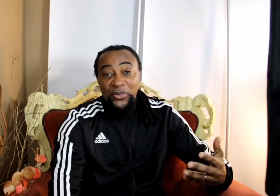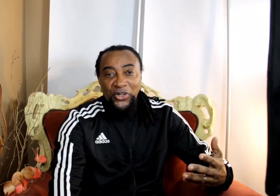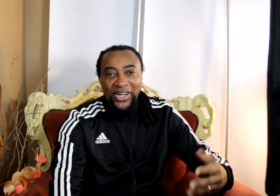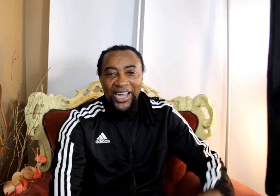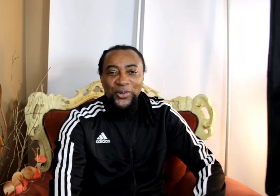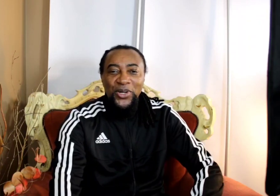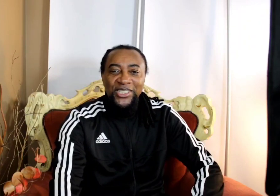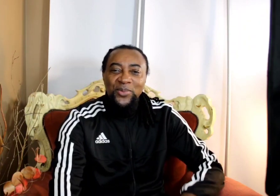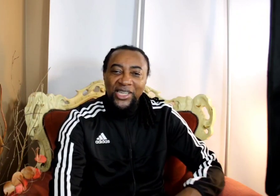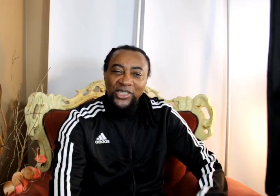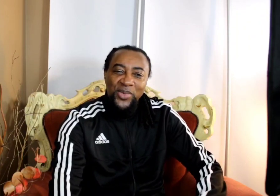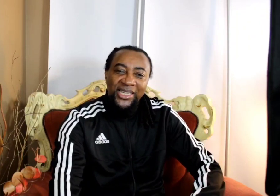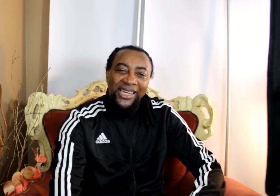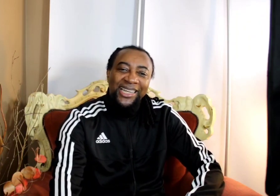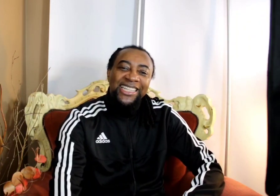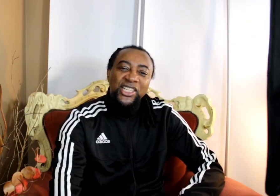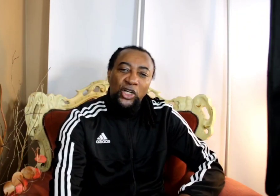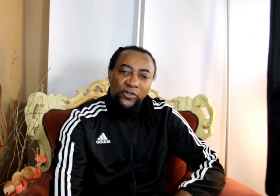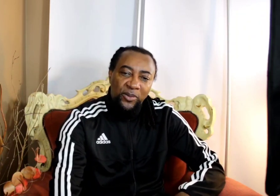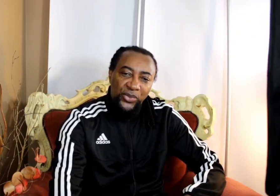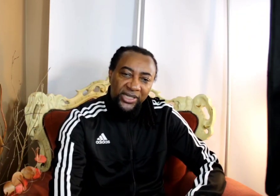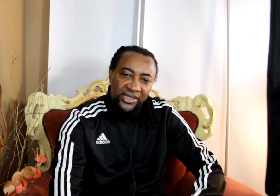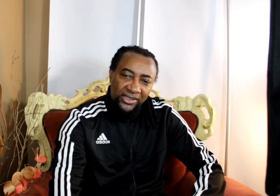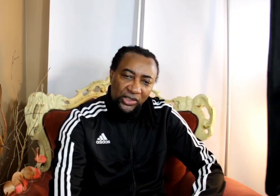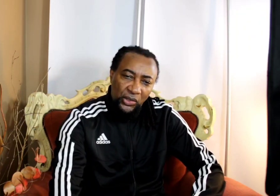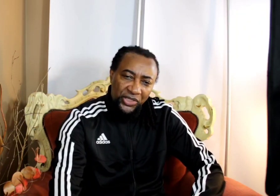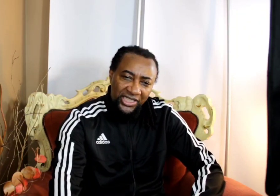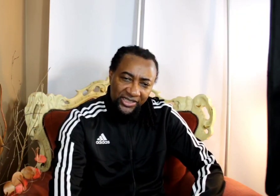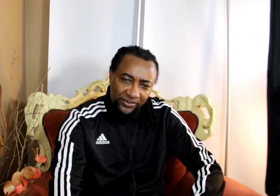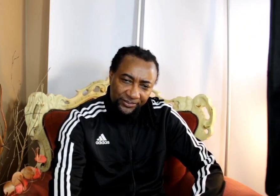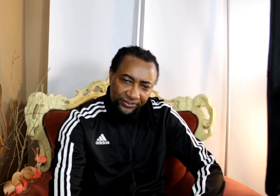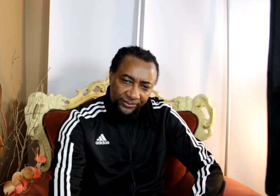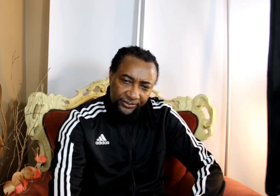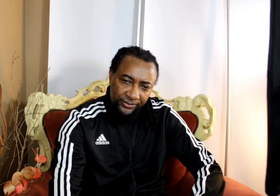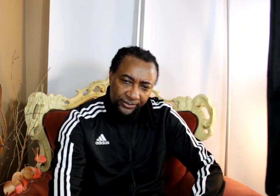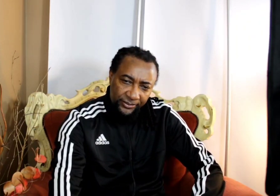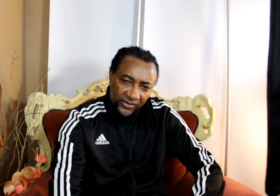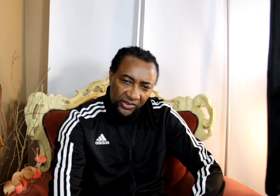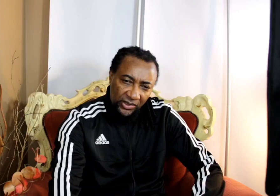As I said before, I want Jamaica to make a clean cut from Britain and colonialism.